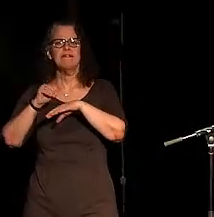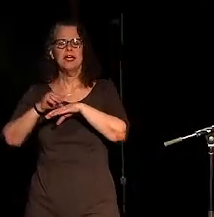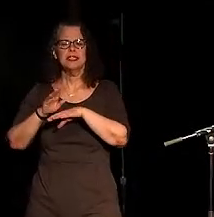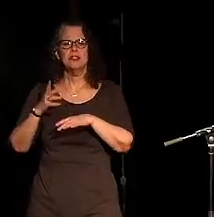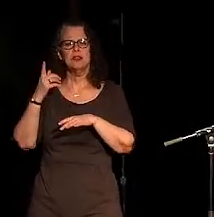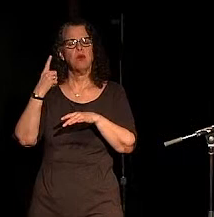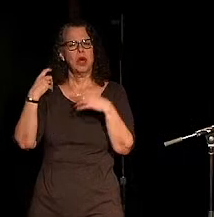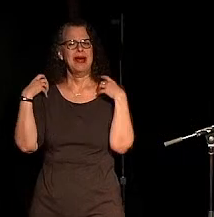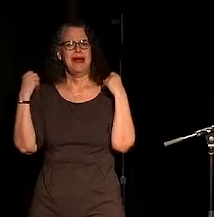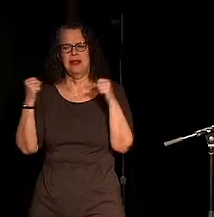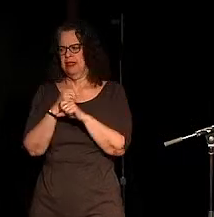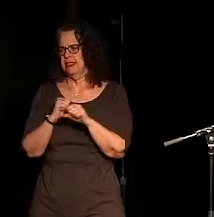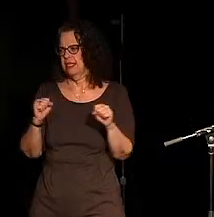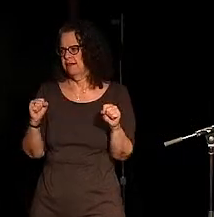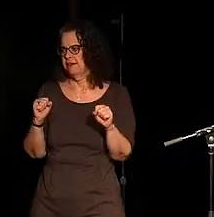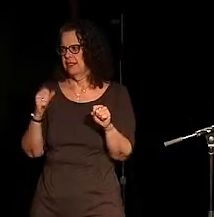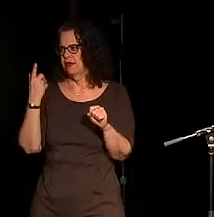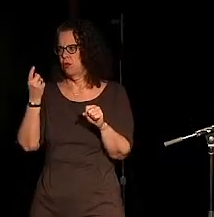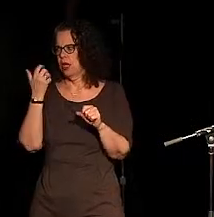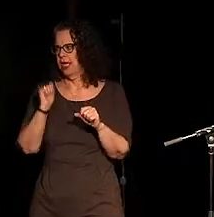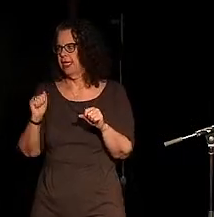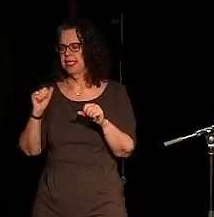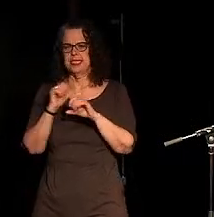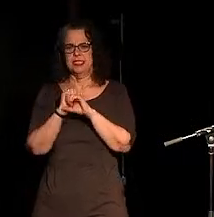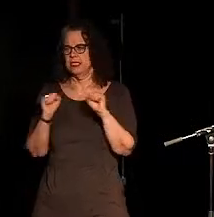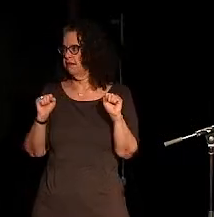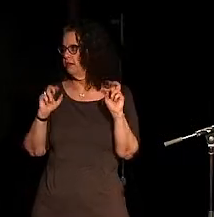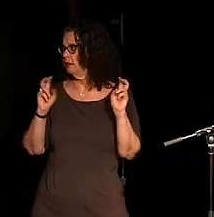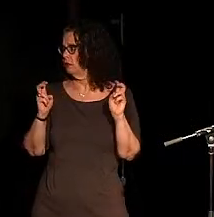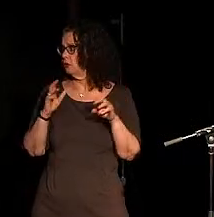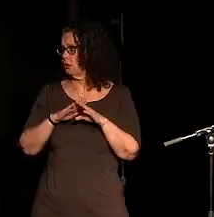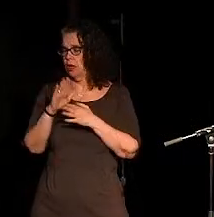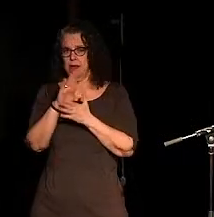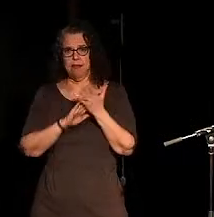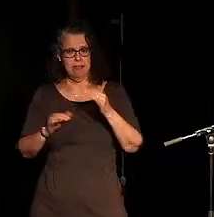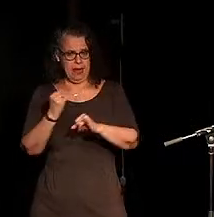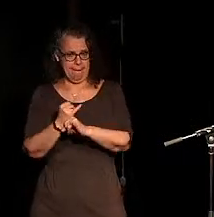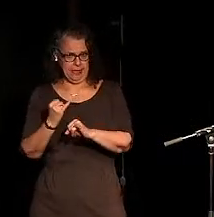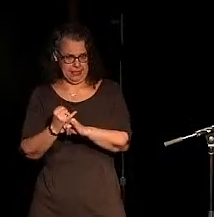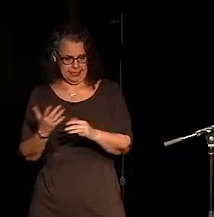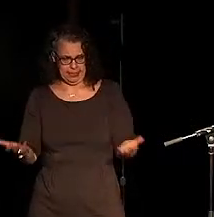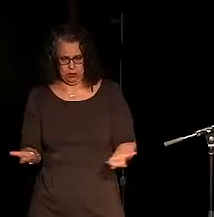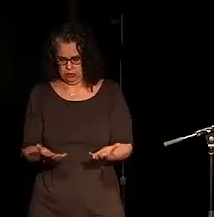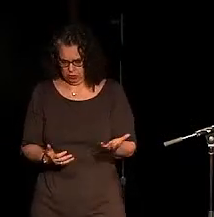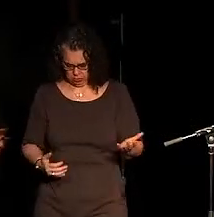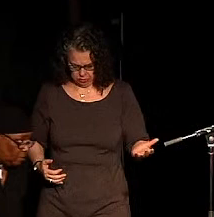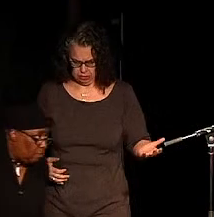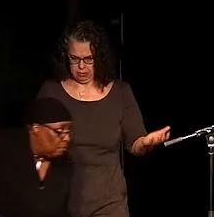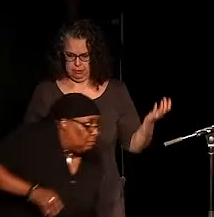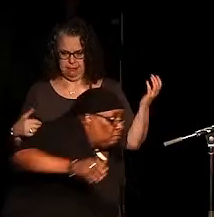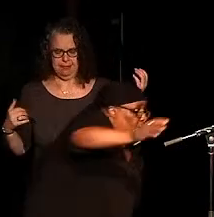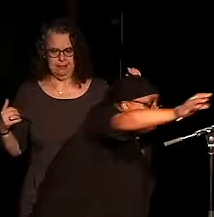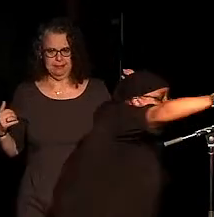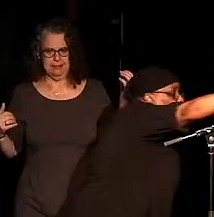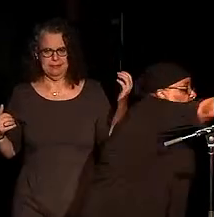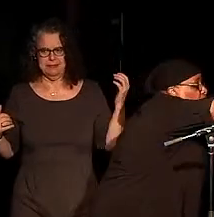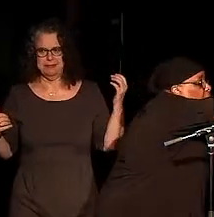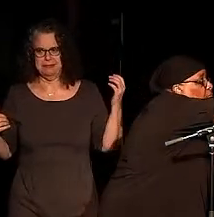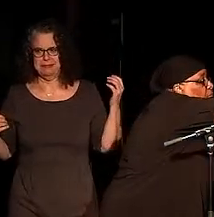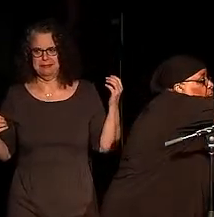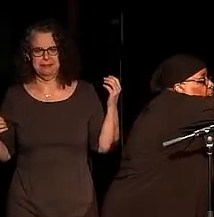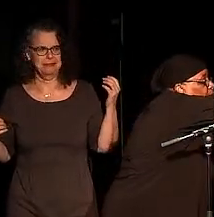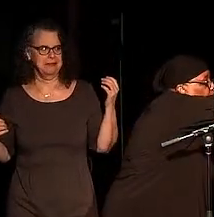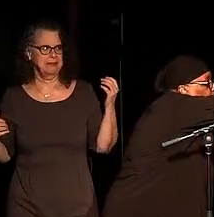Safety for any safety issues on campus. So that's for me, that's non-negotiable, because that's the office's